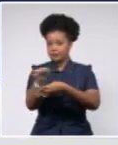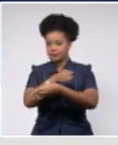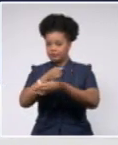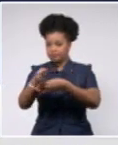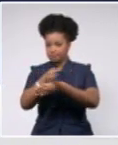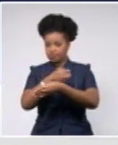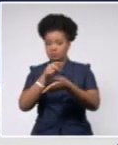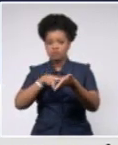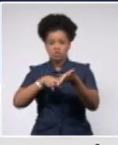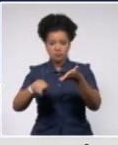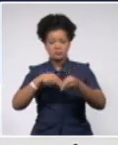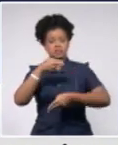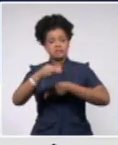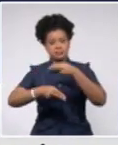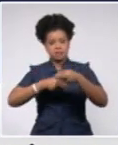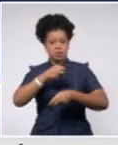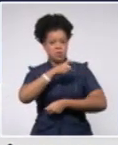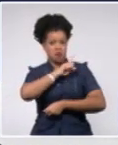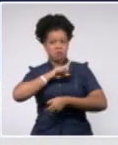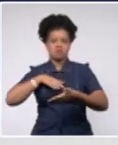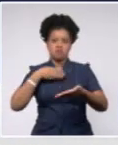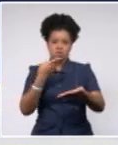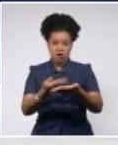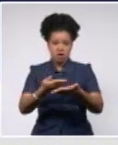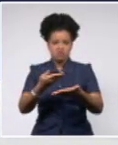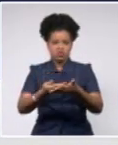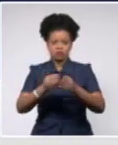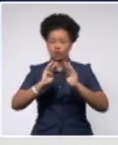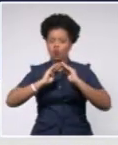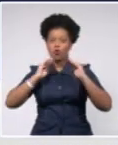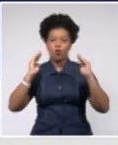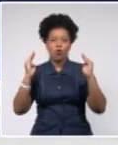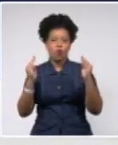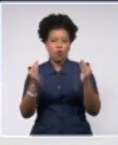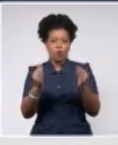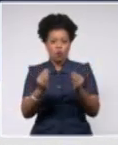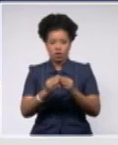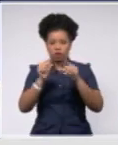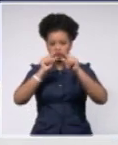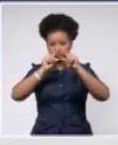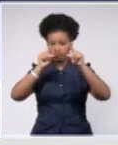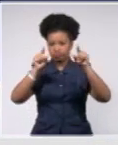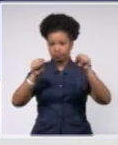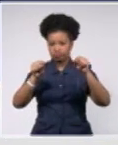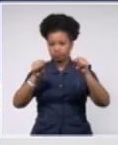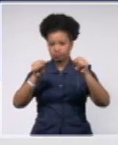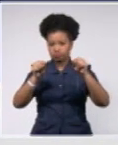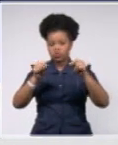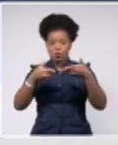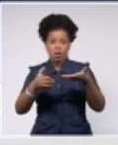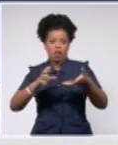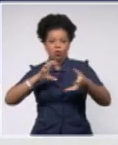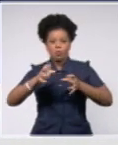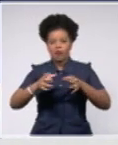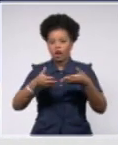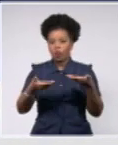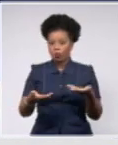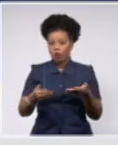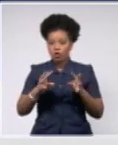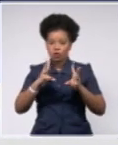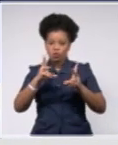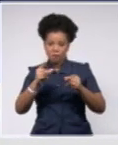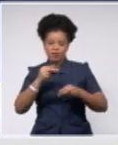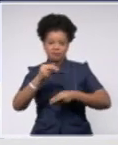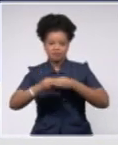4,607, Mayabeque 223, Matanzas 340, Sancti